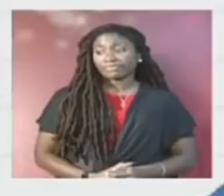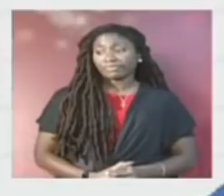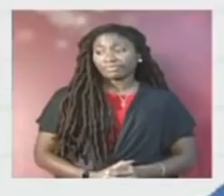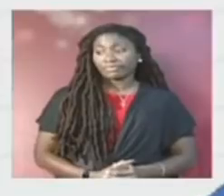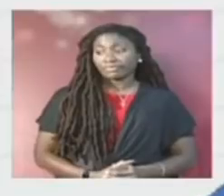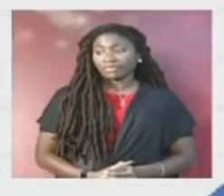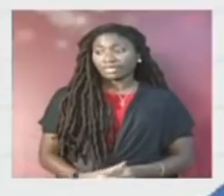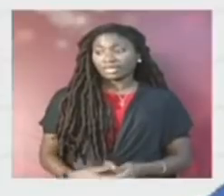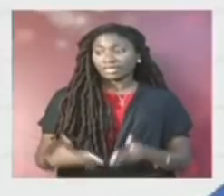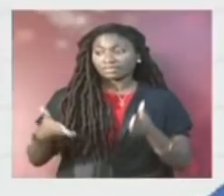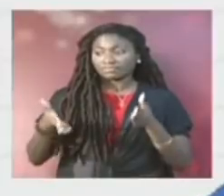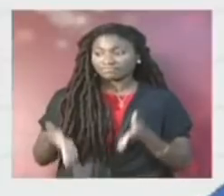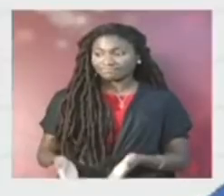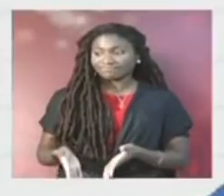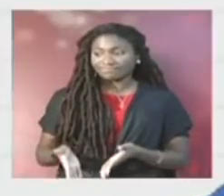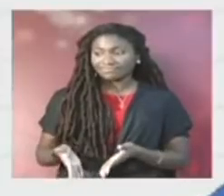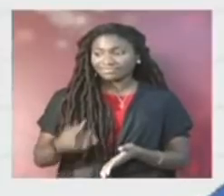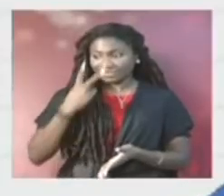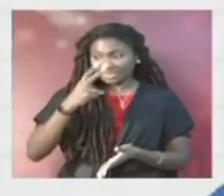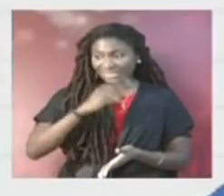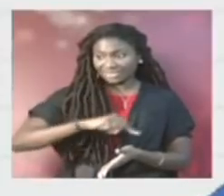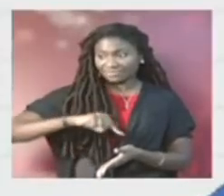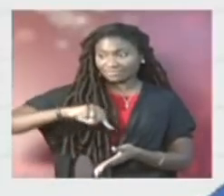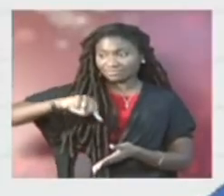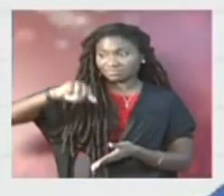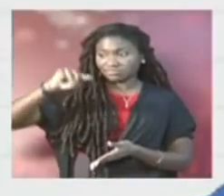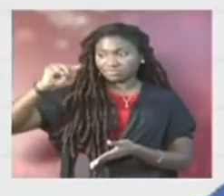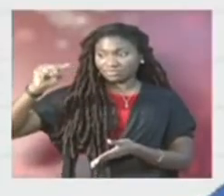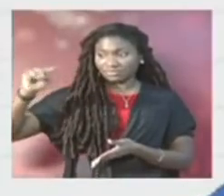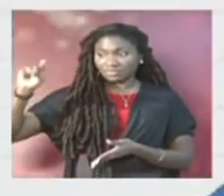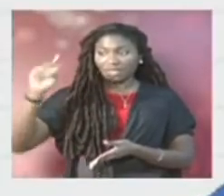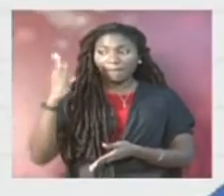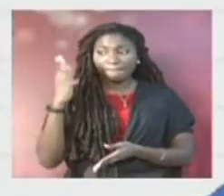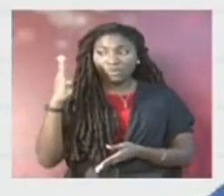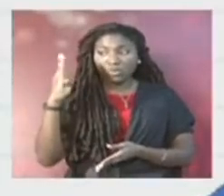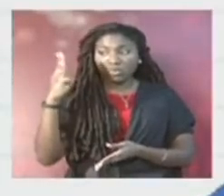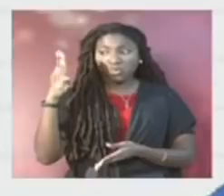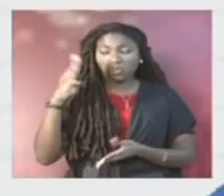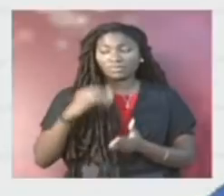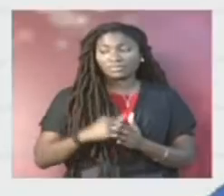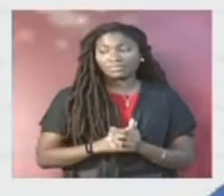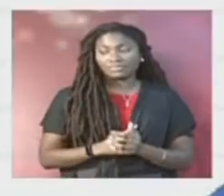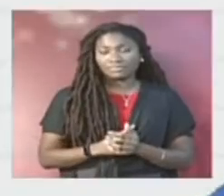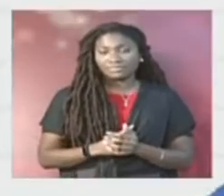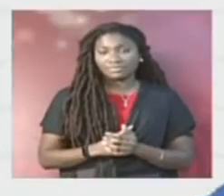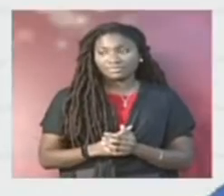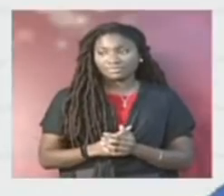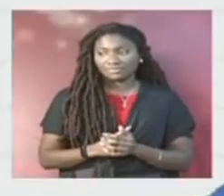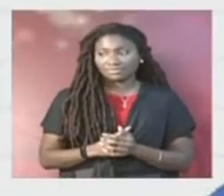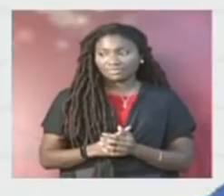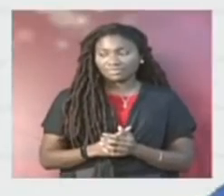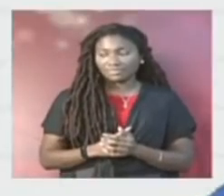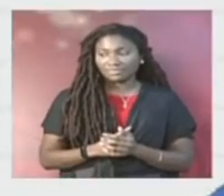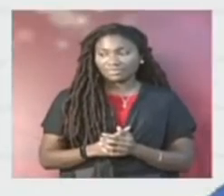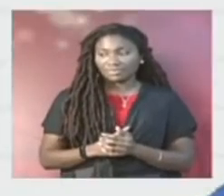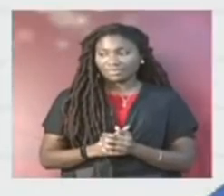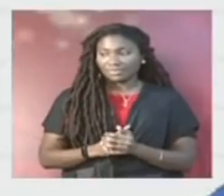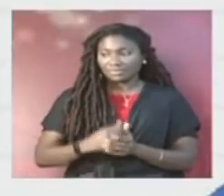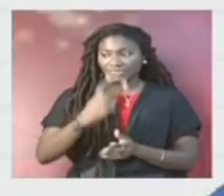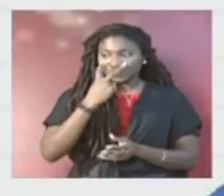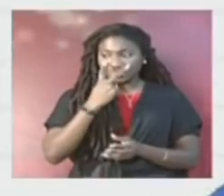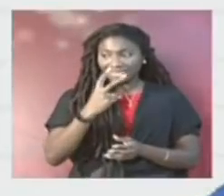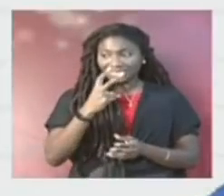exactly the same cumulative graph that you're seeing, same blue bars, but now we've put some lines on it that show